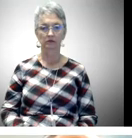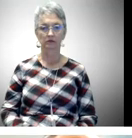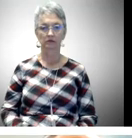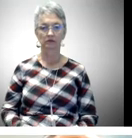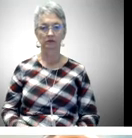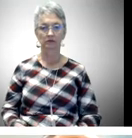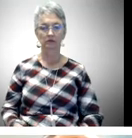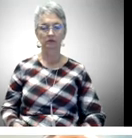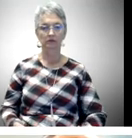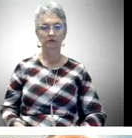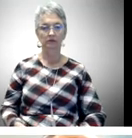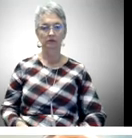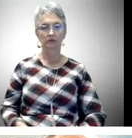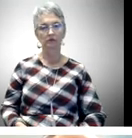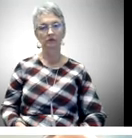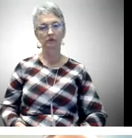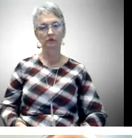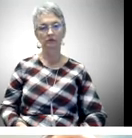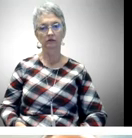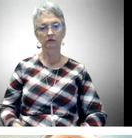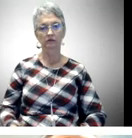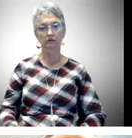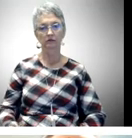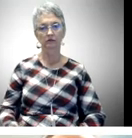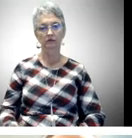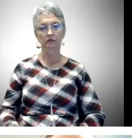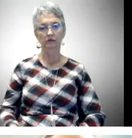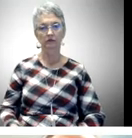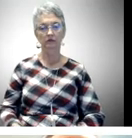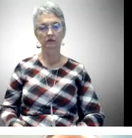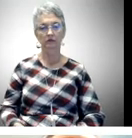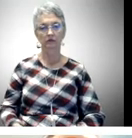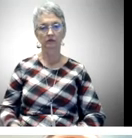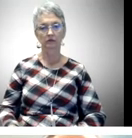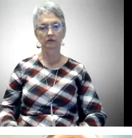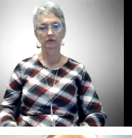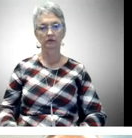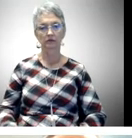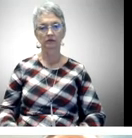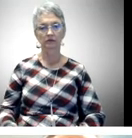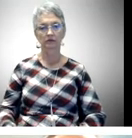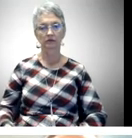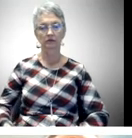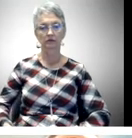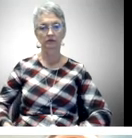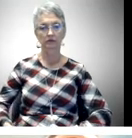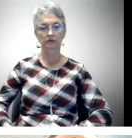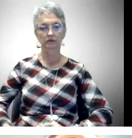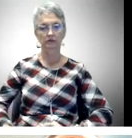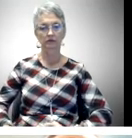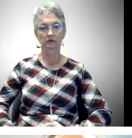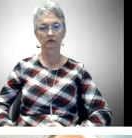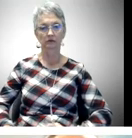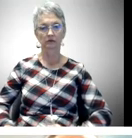I knew that if I told the doctors on that committee that this agreement was binding on